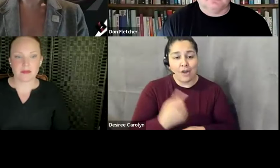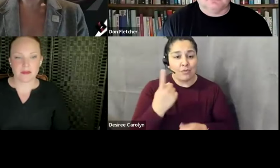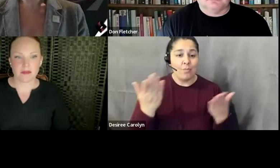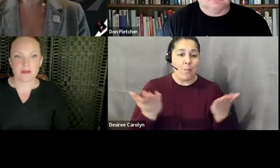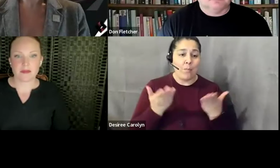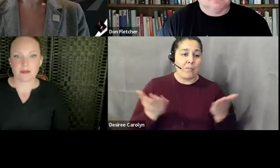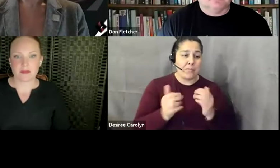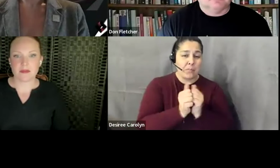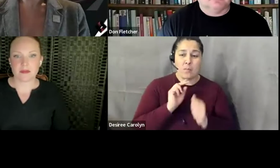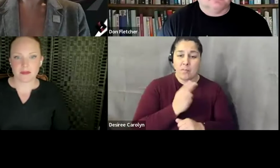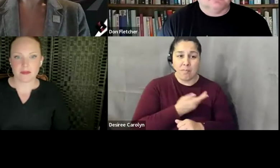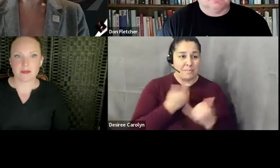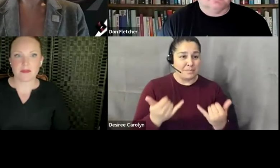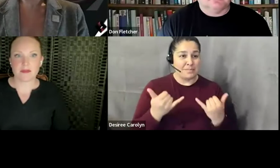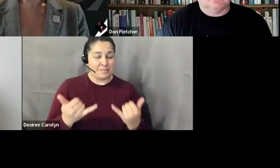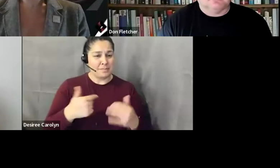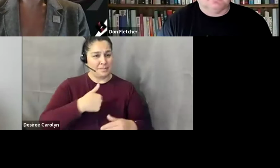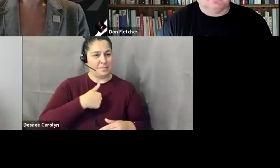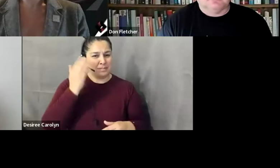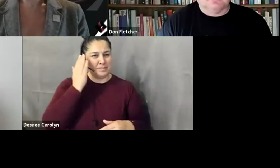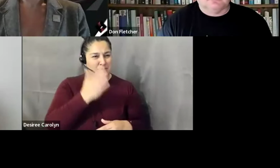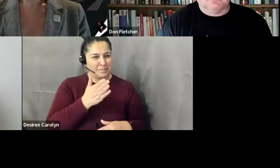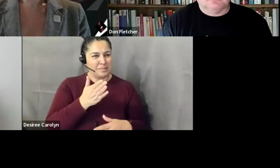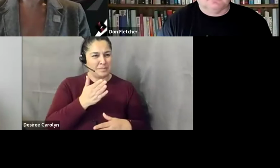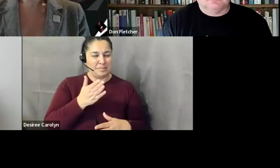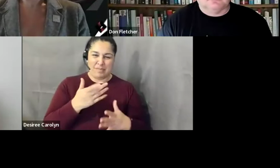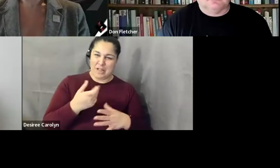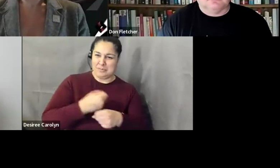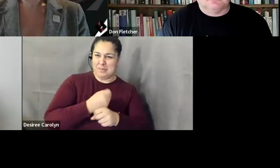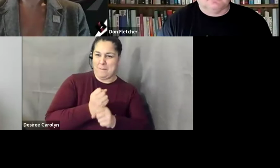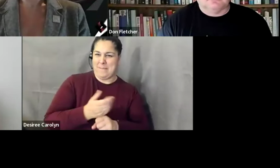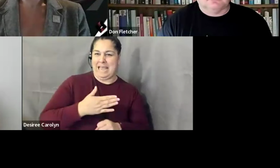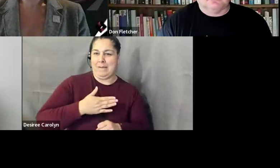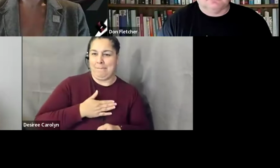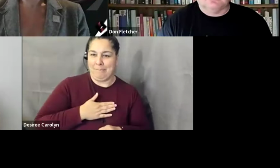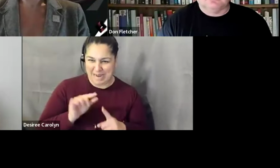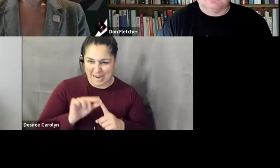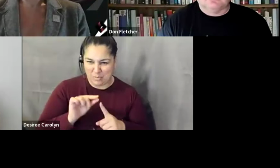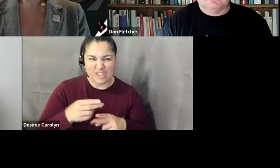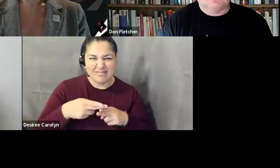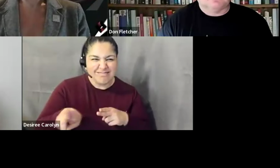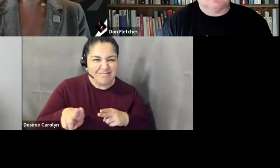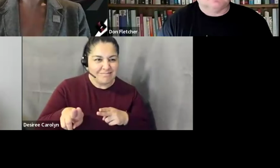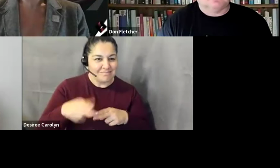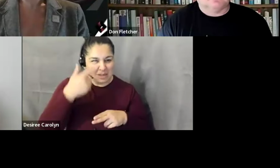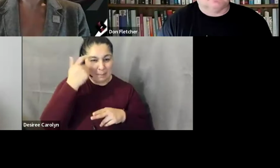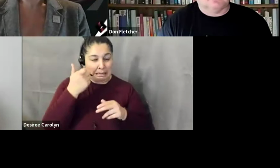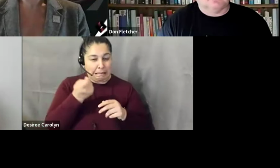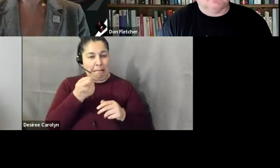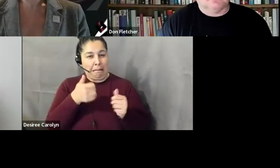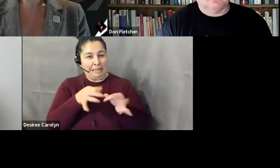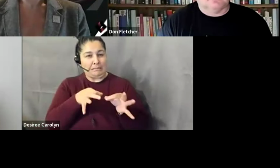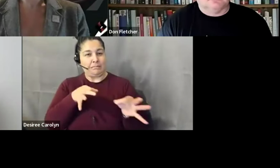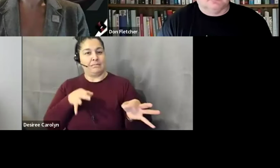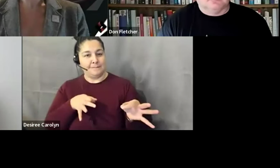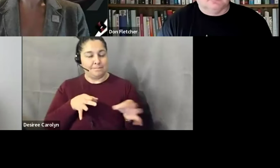with us. And I'm gonna kind of make my beginning words quicker because we're running a little behind, so we have enough time for